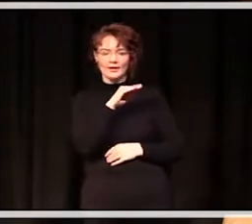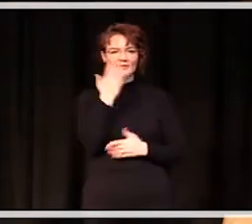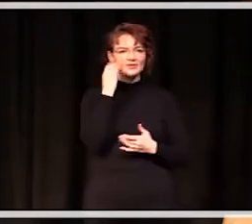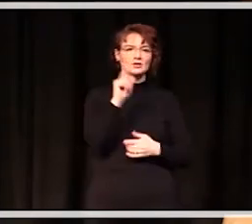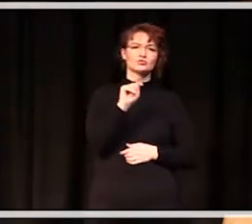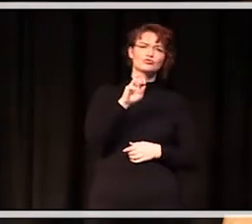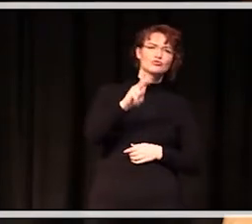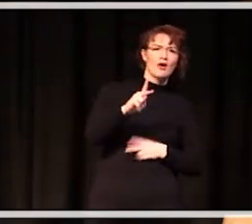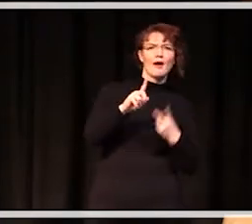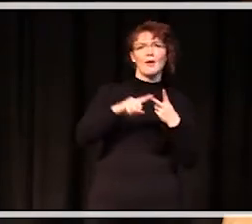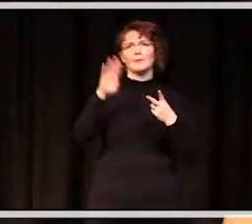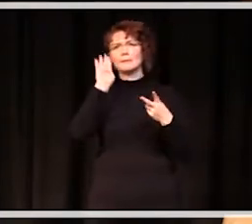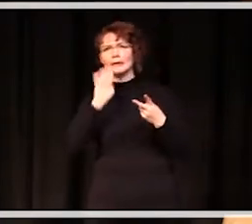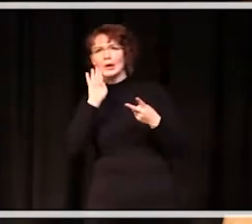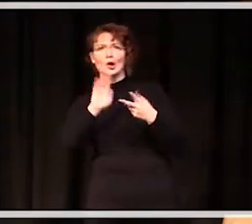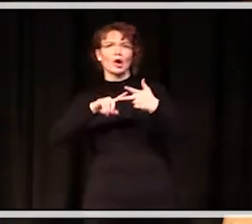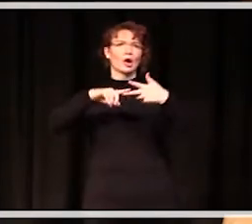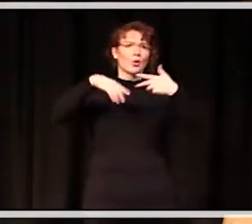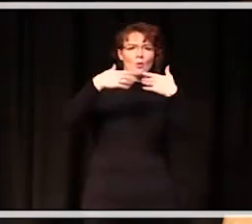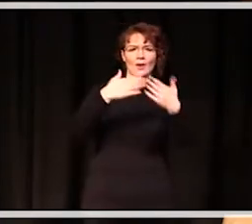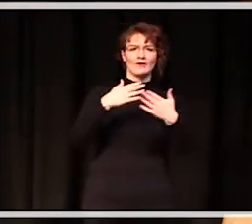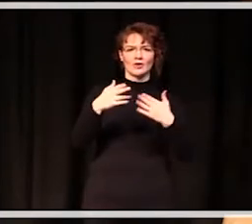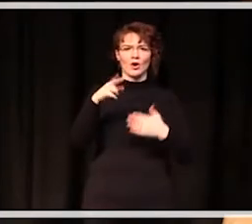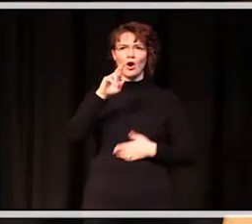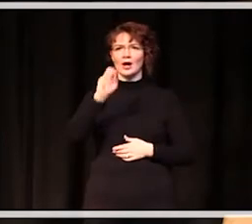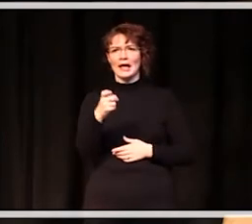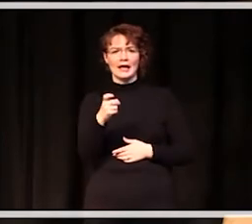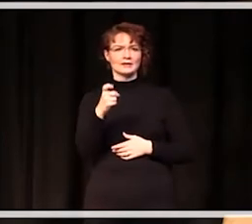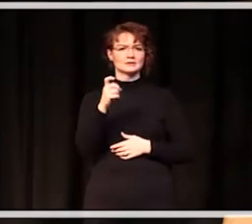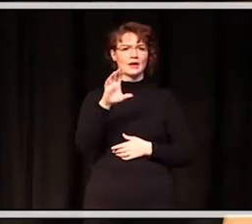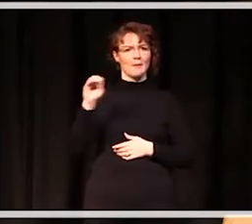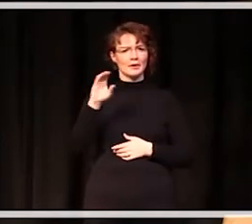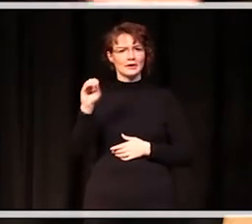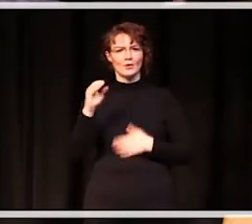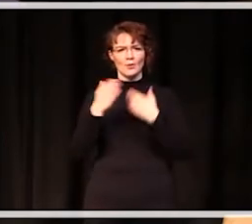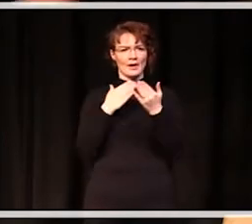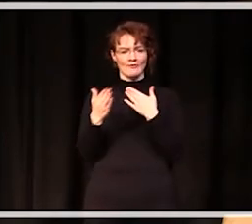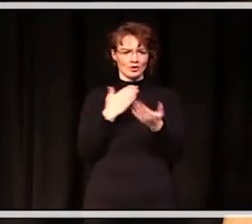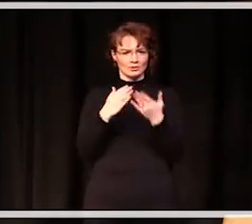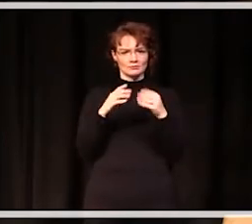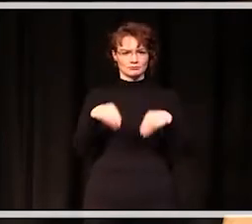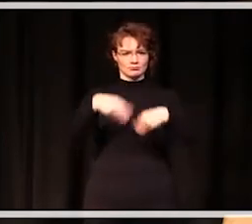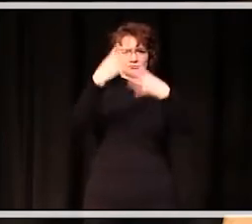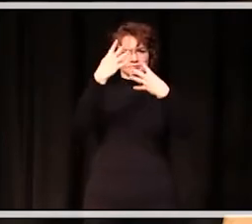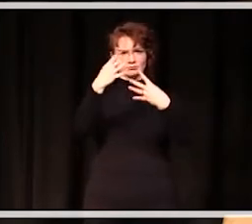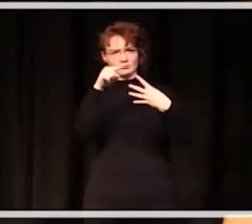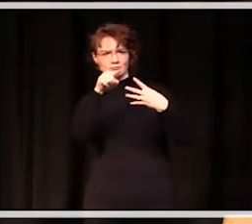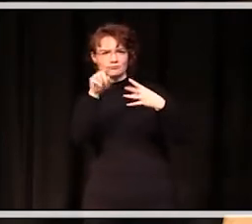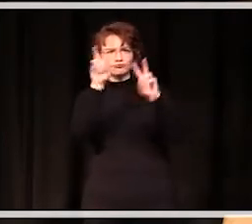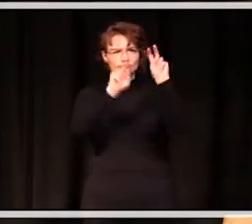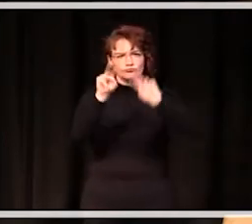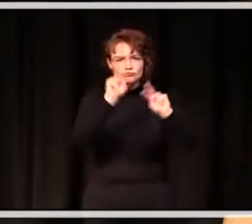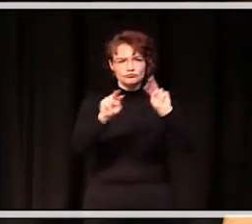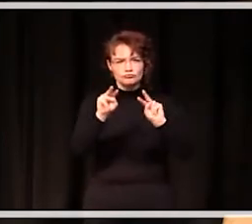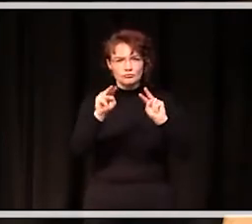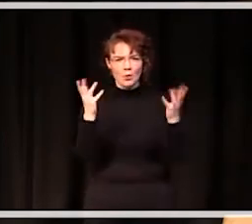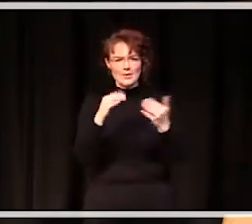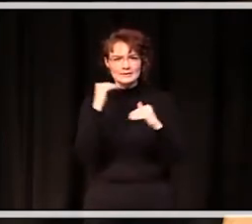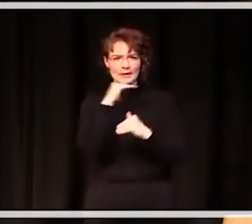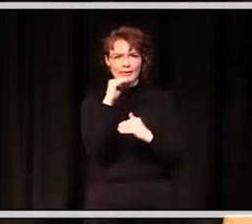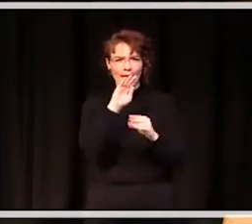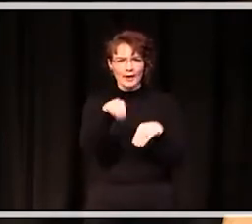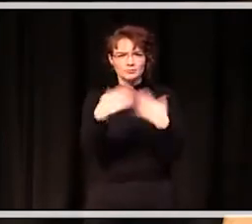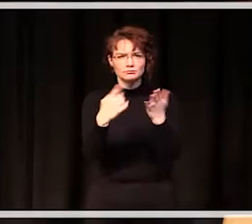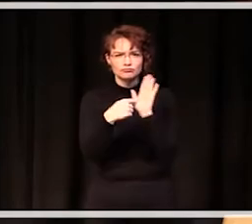commercial. Maybe it's a beer commercial. Maybe it's a pharmaceutical company, or you know, whatever it is. What's the lie that's being presented